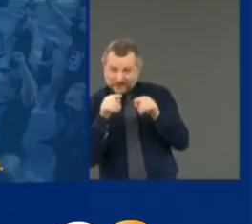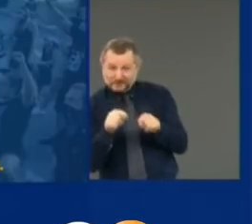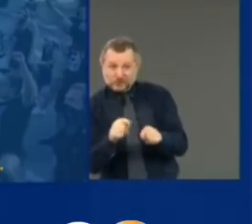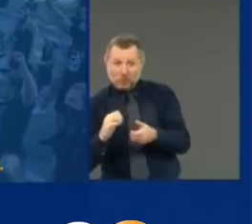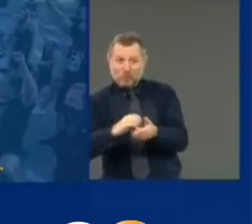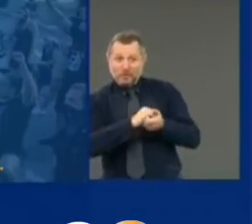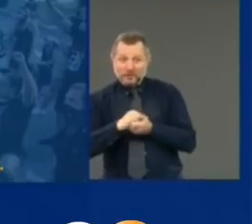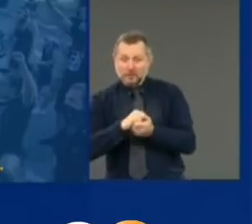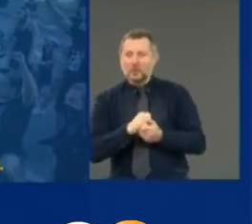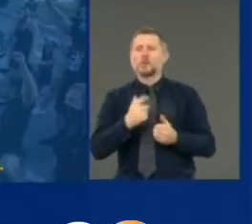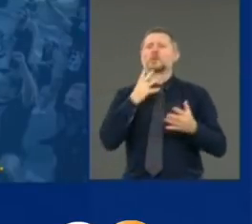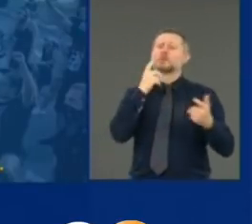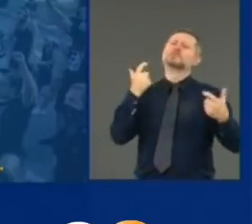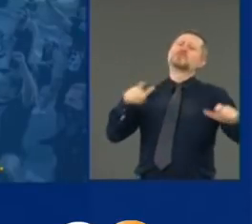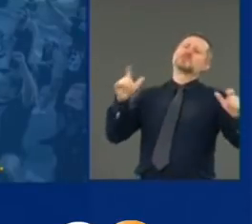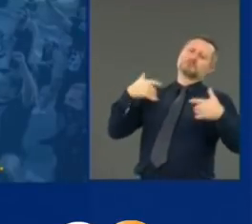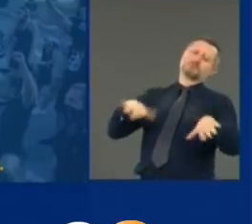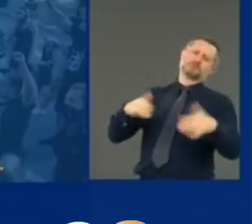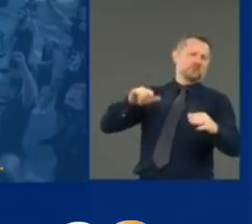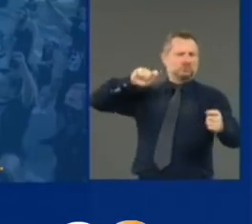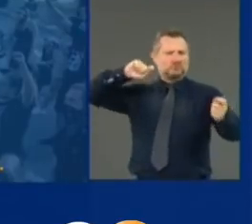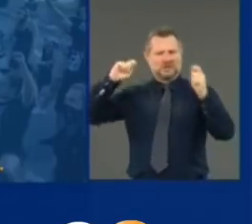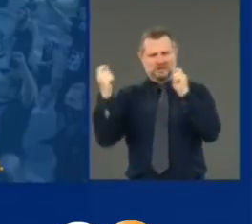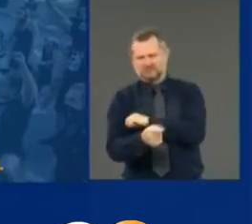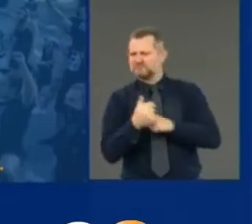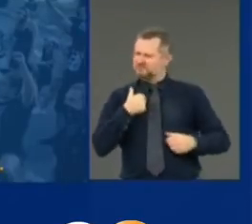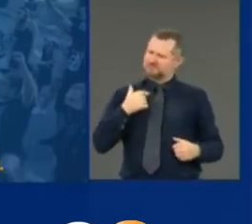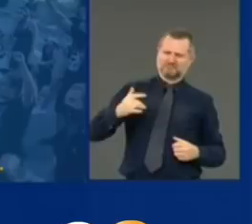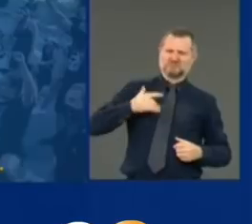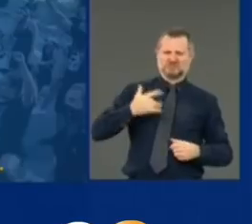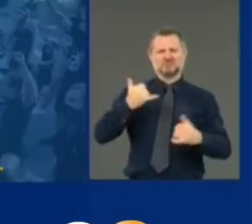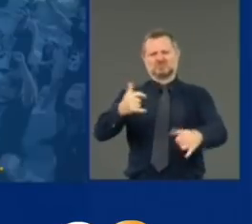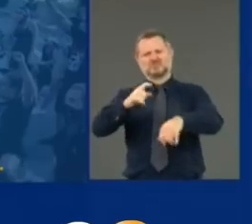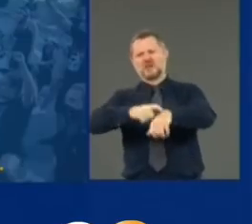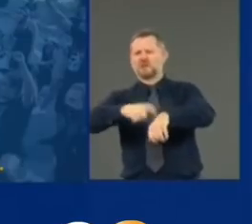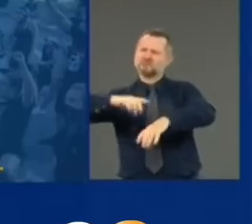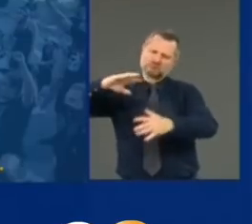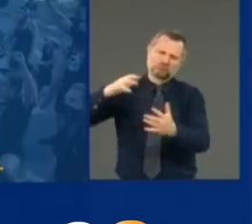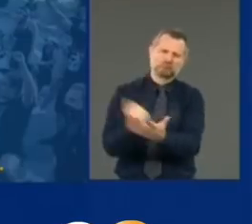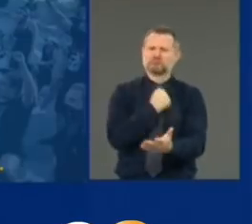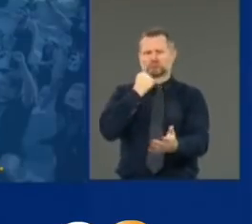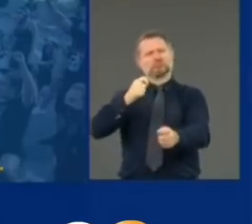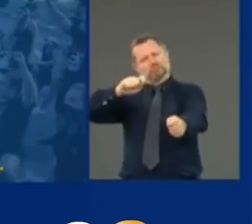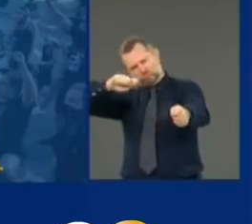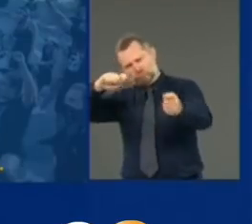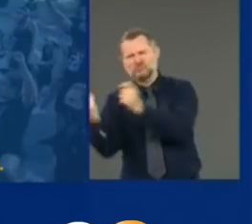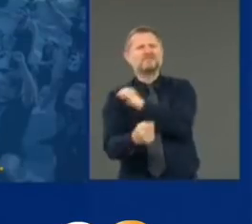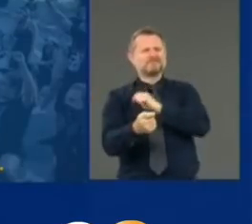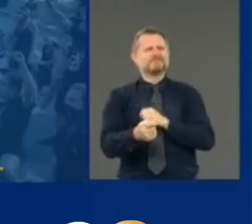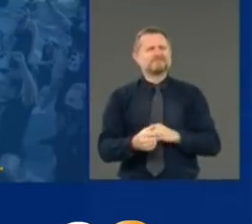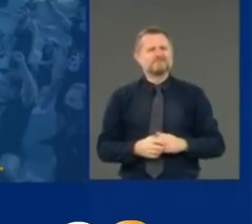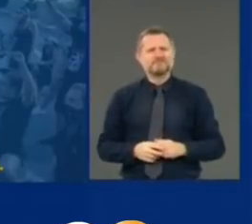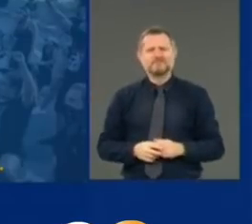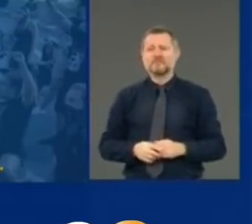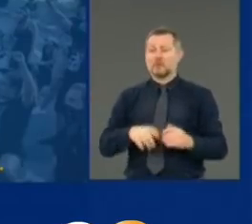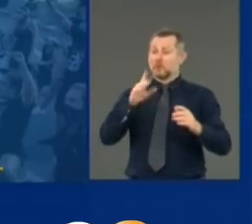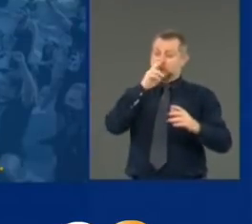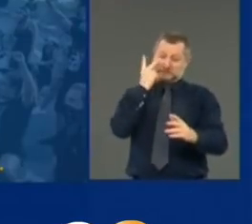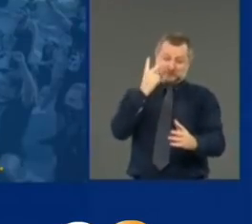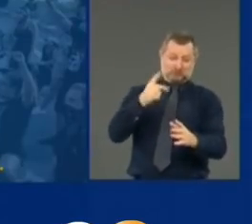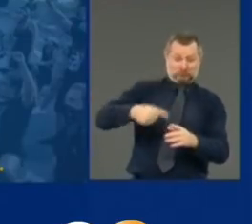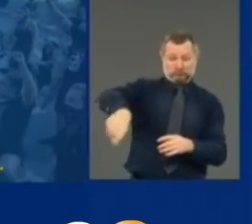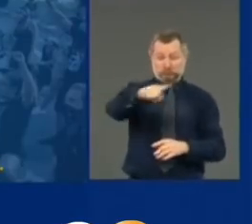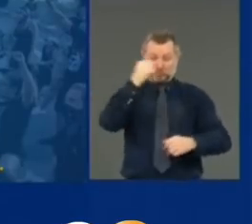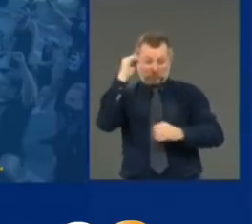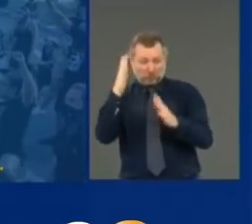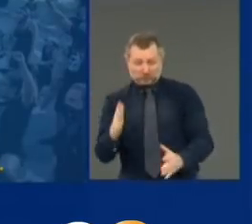forward, and I believe it's a moment to turn the page on this entire issue. We've seen the protests, we've